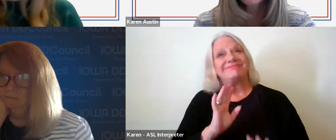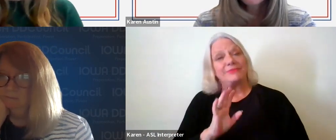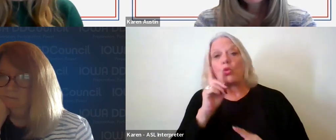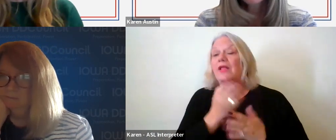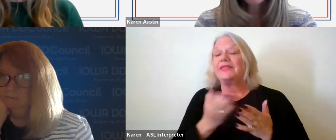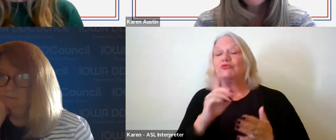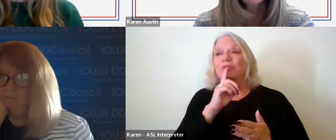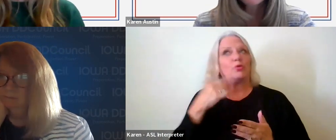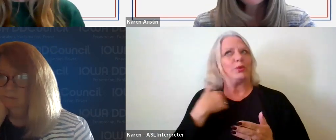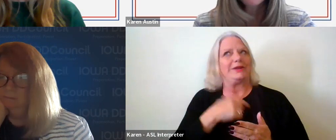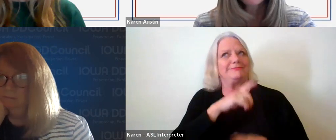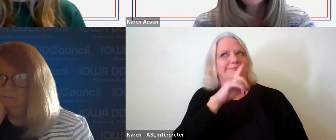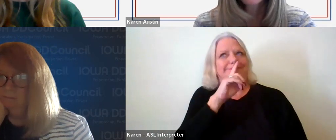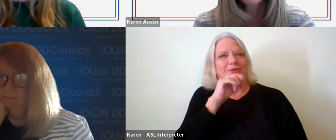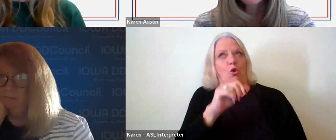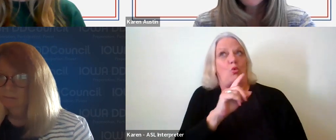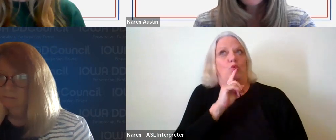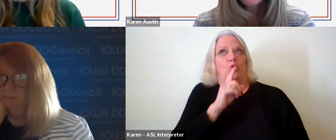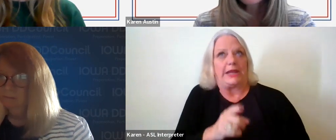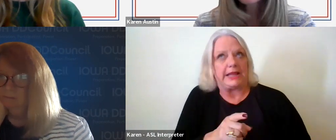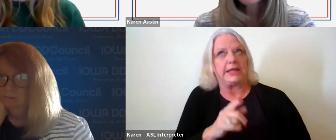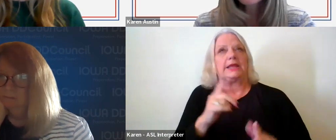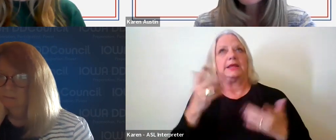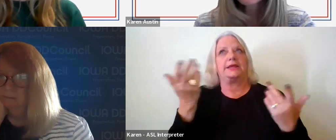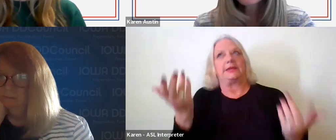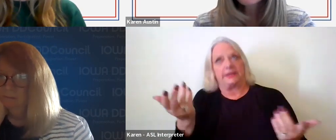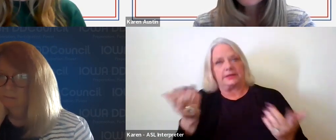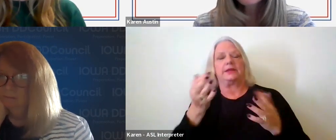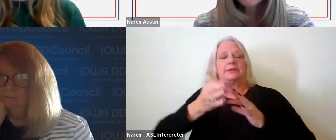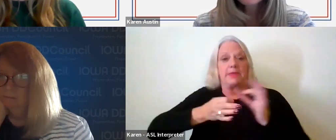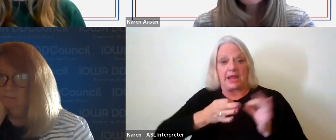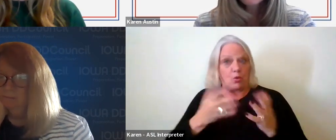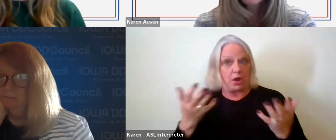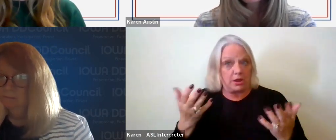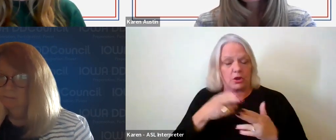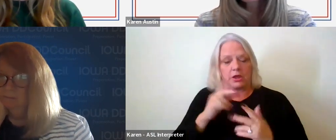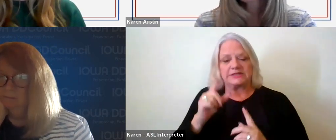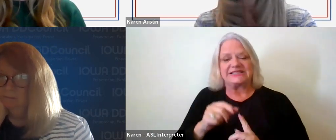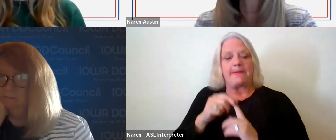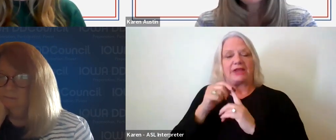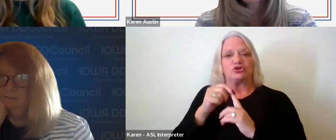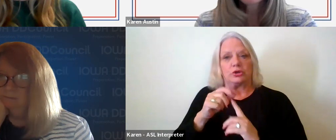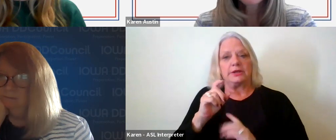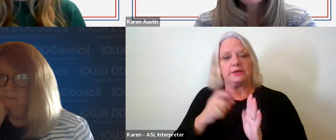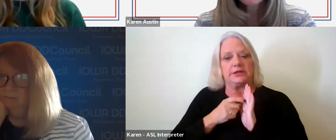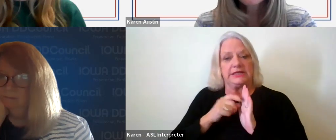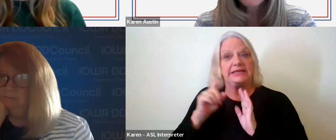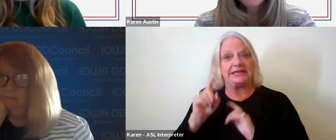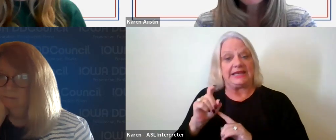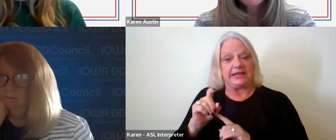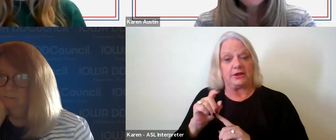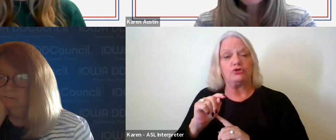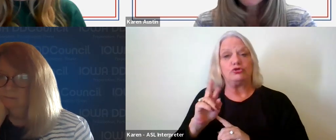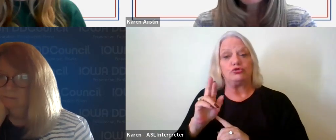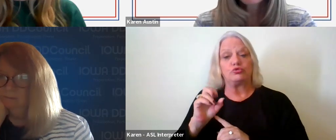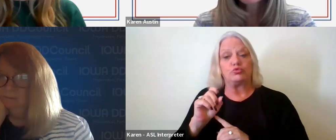touch on, I forgot to touch on here in this slide, is the special needs trust funds. Those funds can be transferred into the